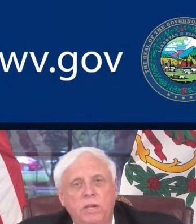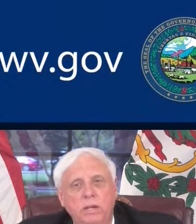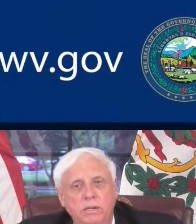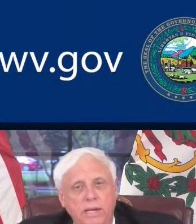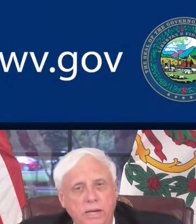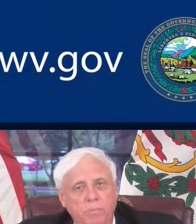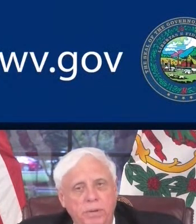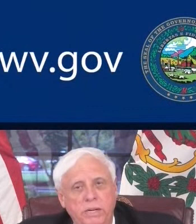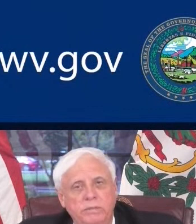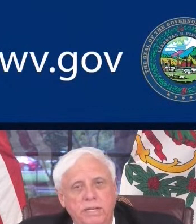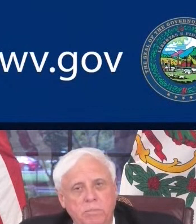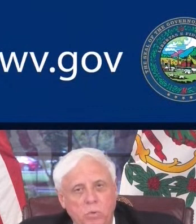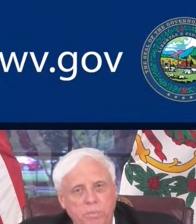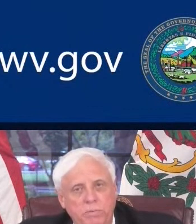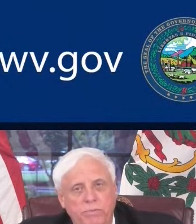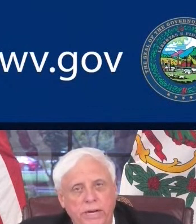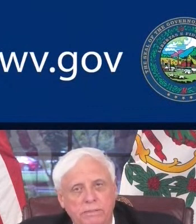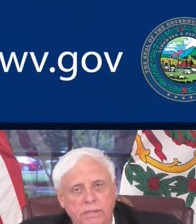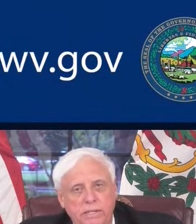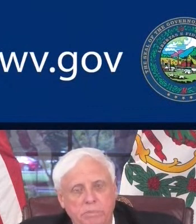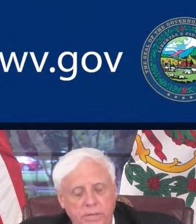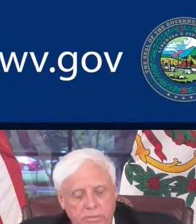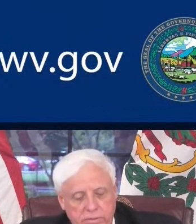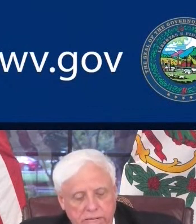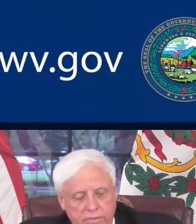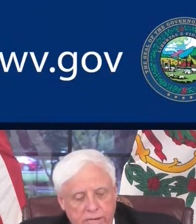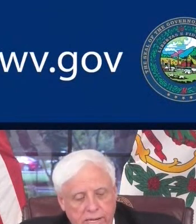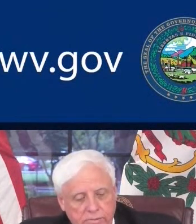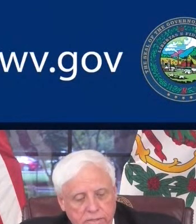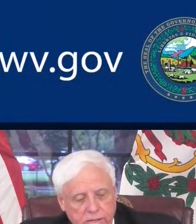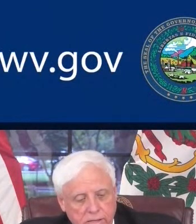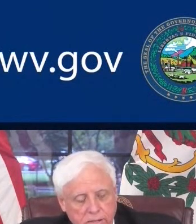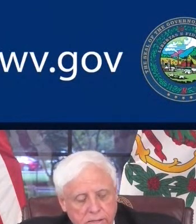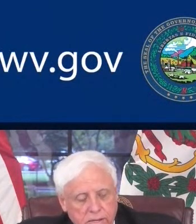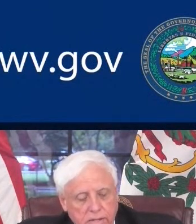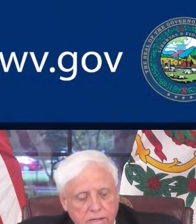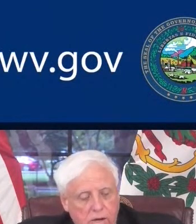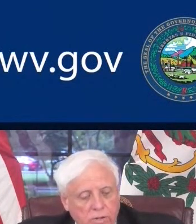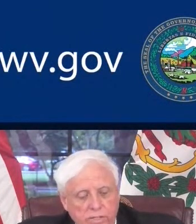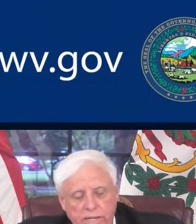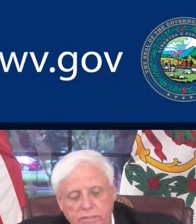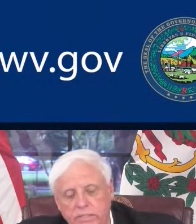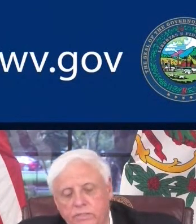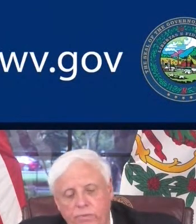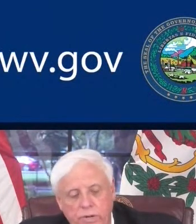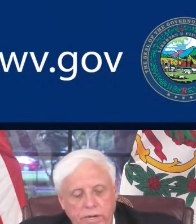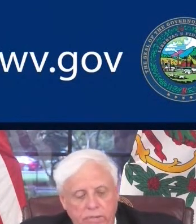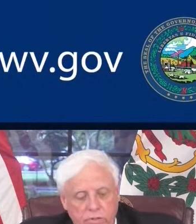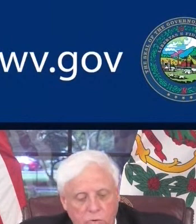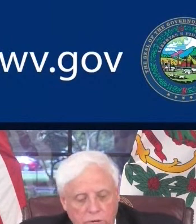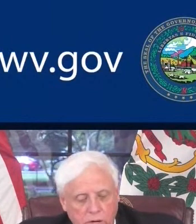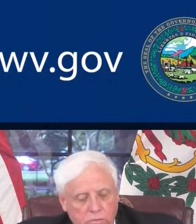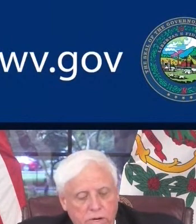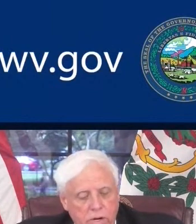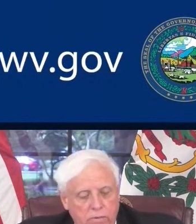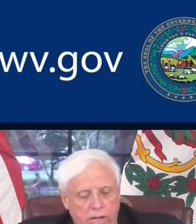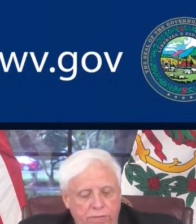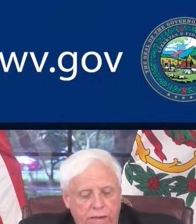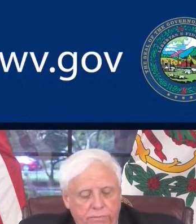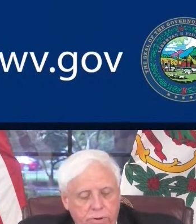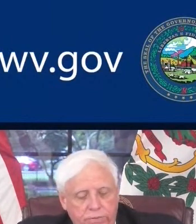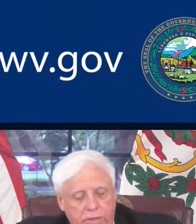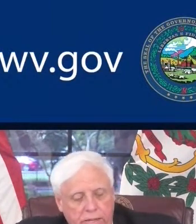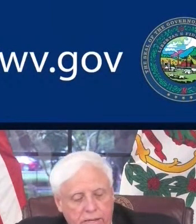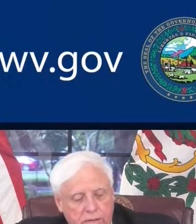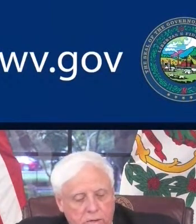this to help us get more people vaccinated to be able to save lives. All the testing's free. I've told you over and over. I